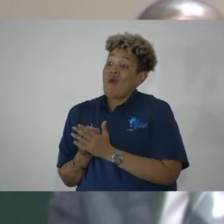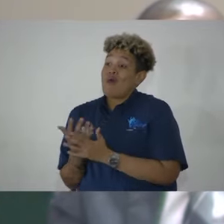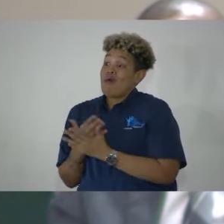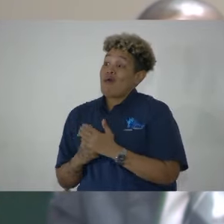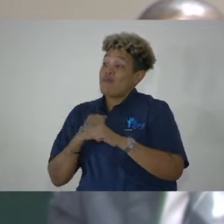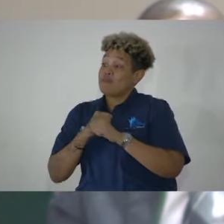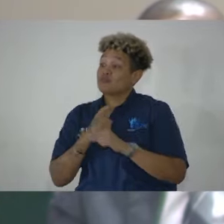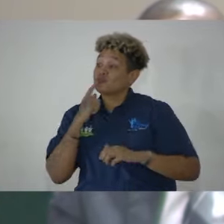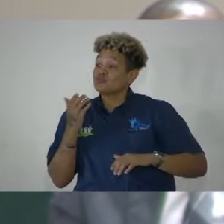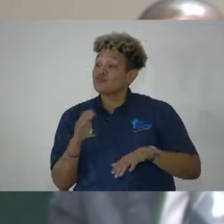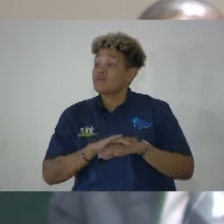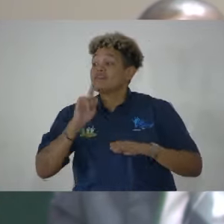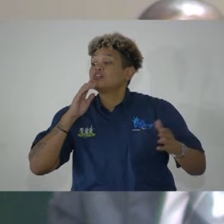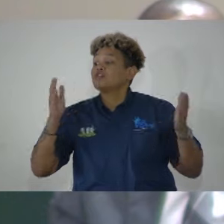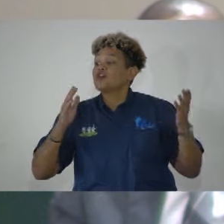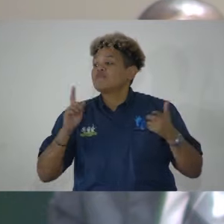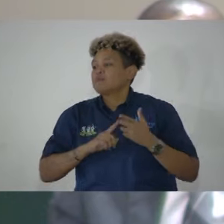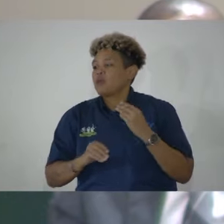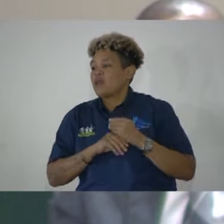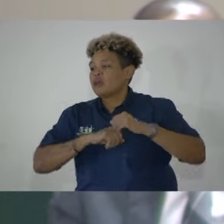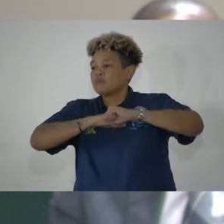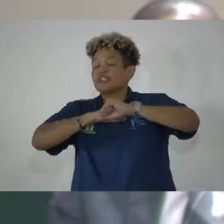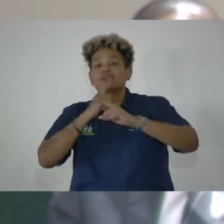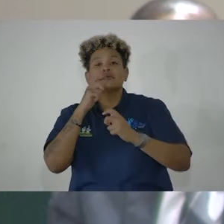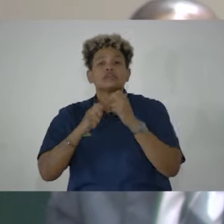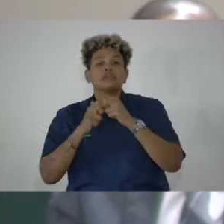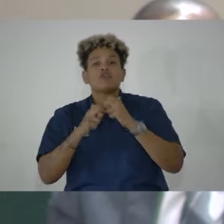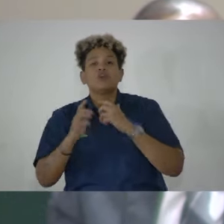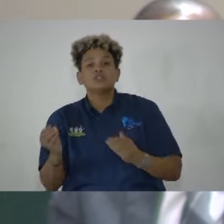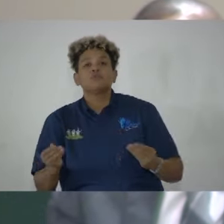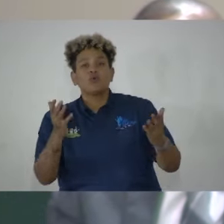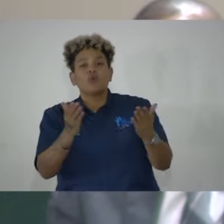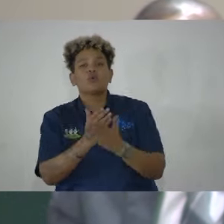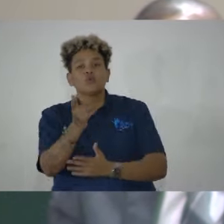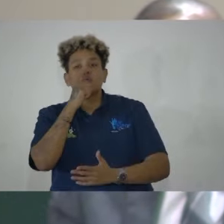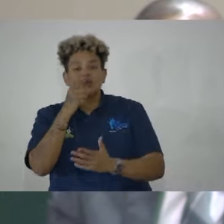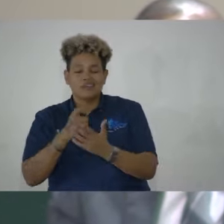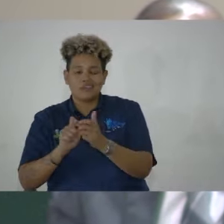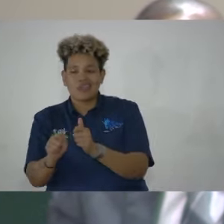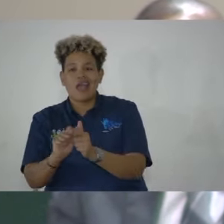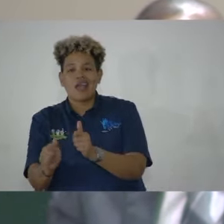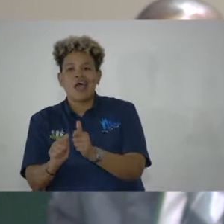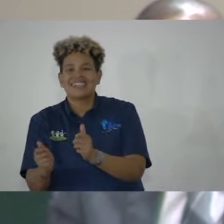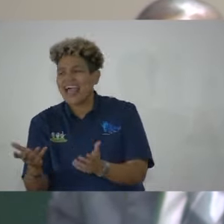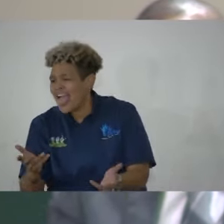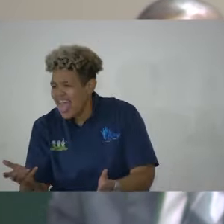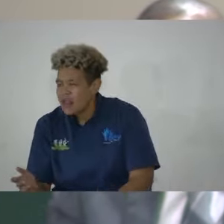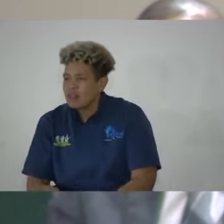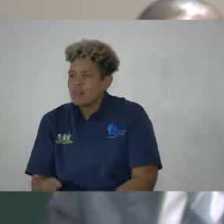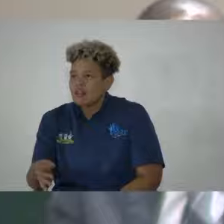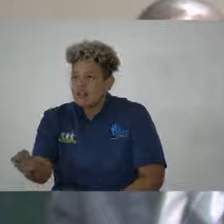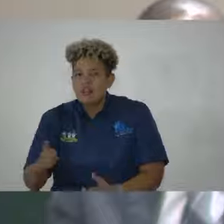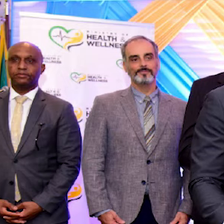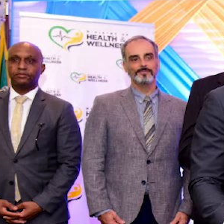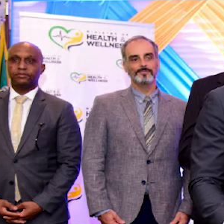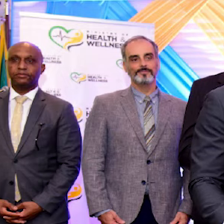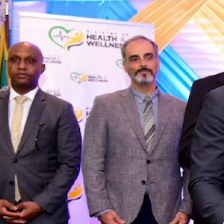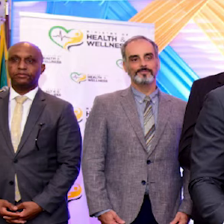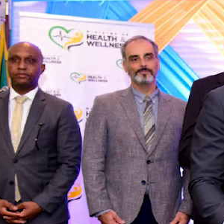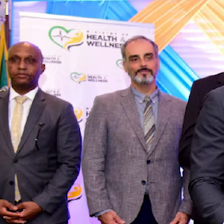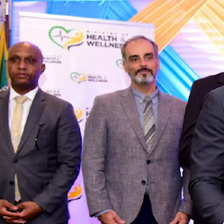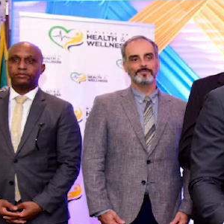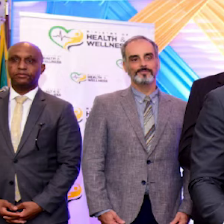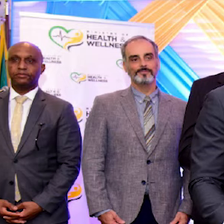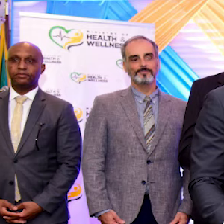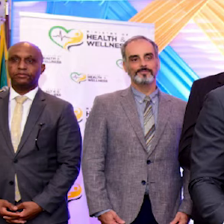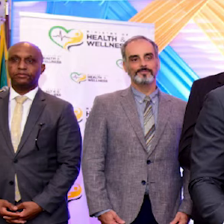to cover the entire service and guard against difficulties posed by cash transactions and delays and pilferage. Jamaica's